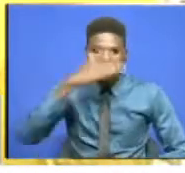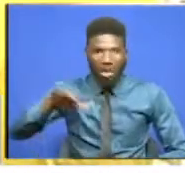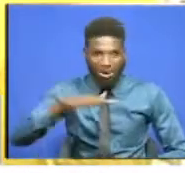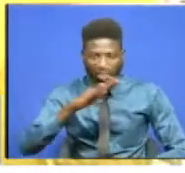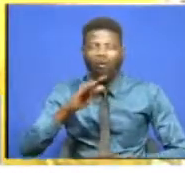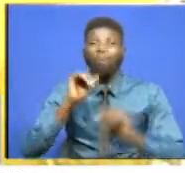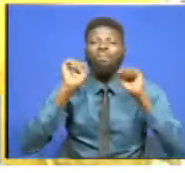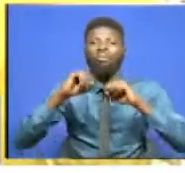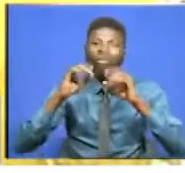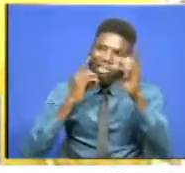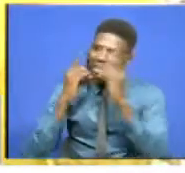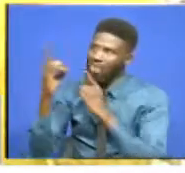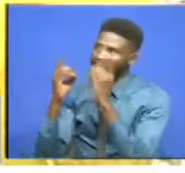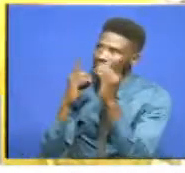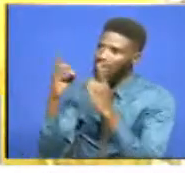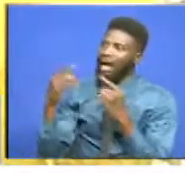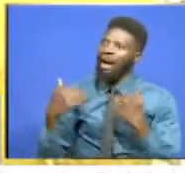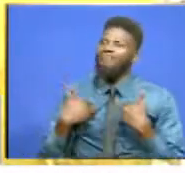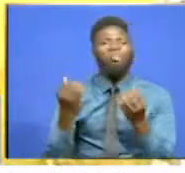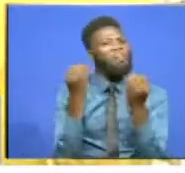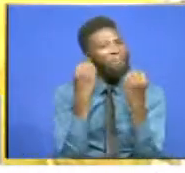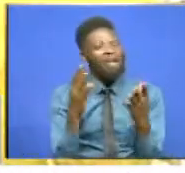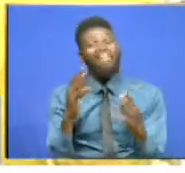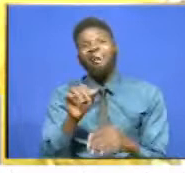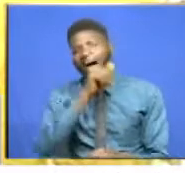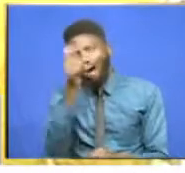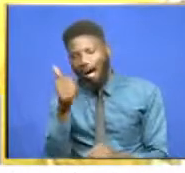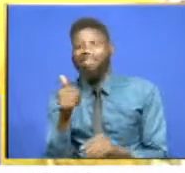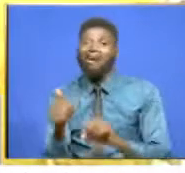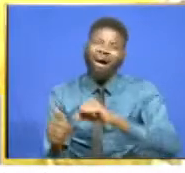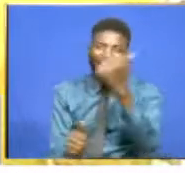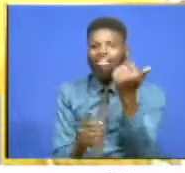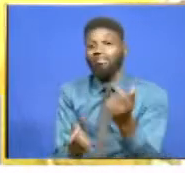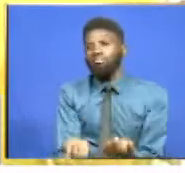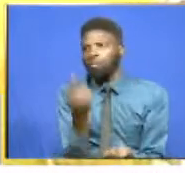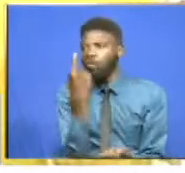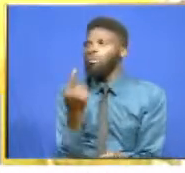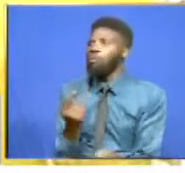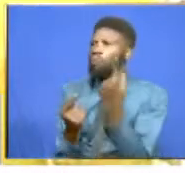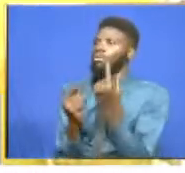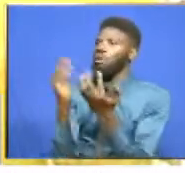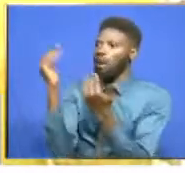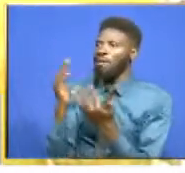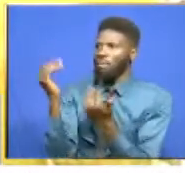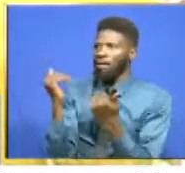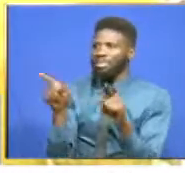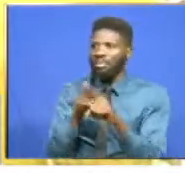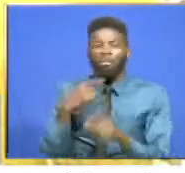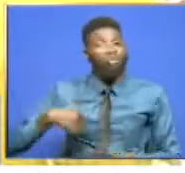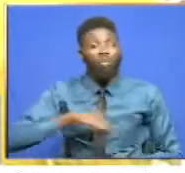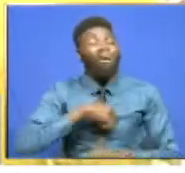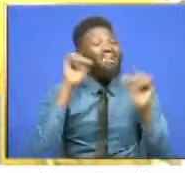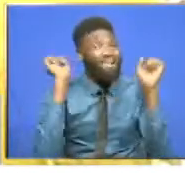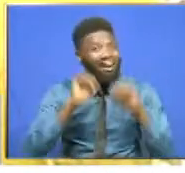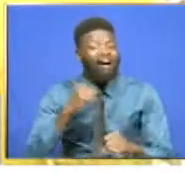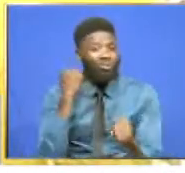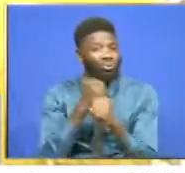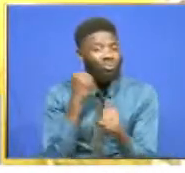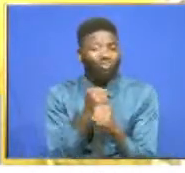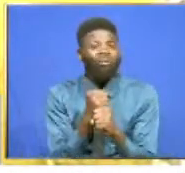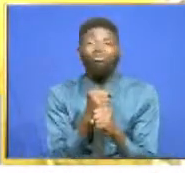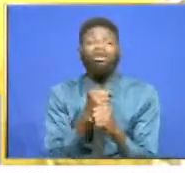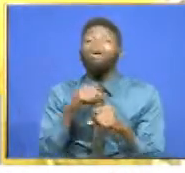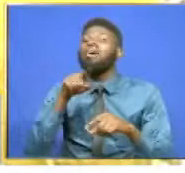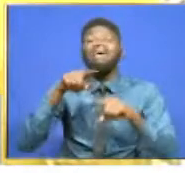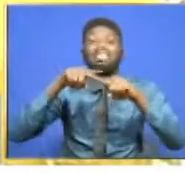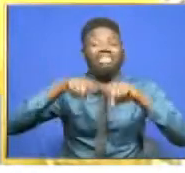others which are coming up. And in a session of Parliament, we are able to do as much as there is time. COVID has affected us a